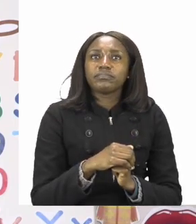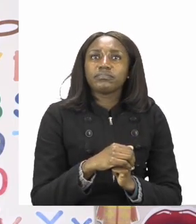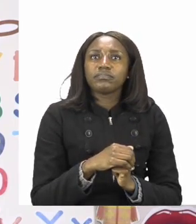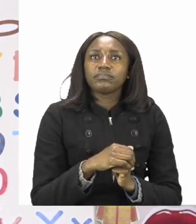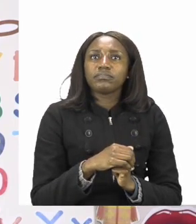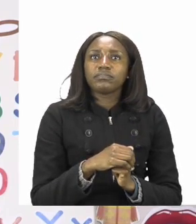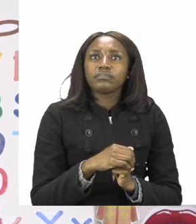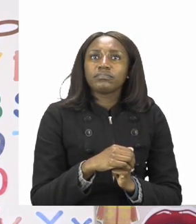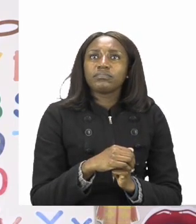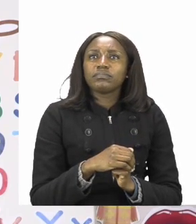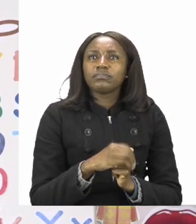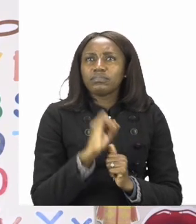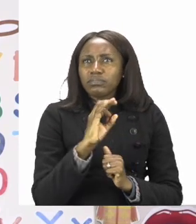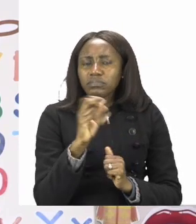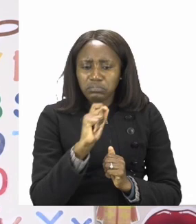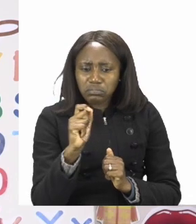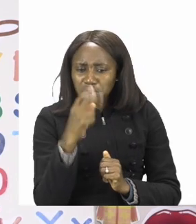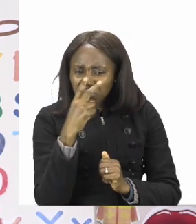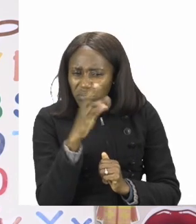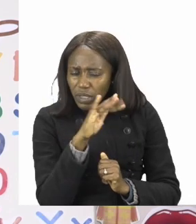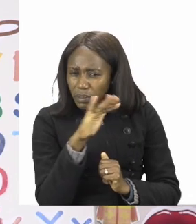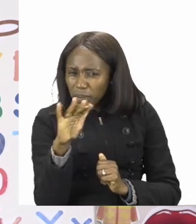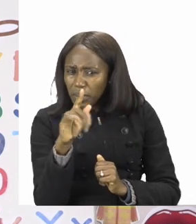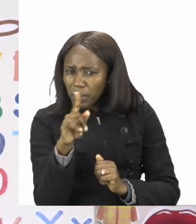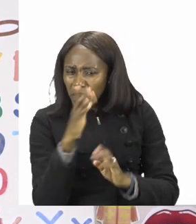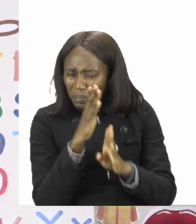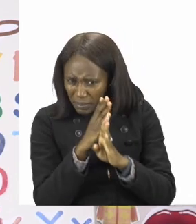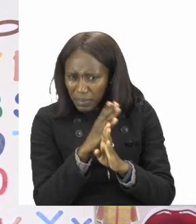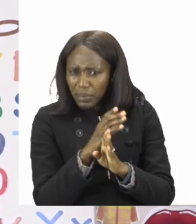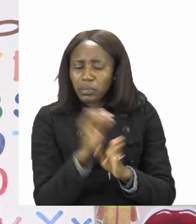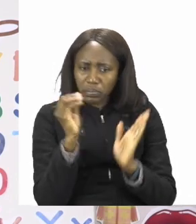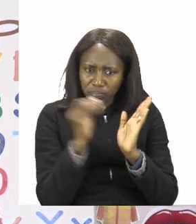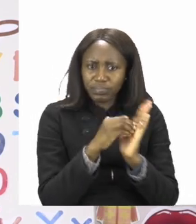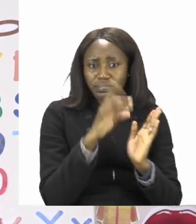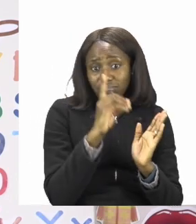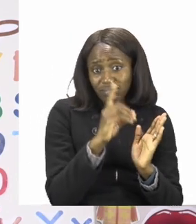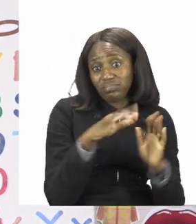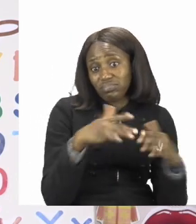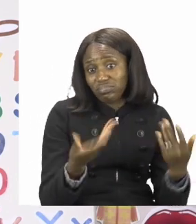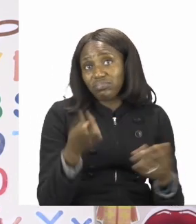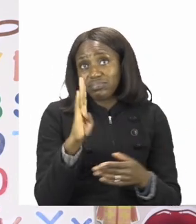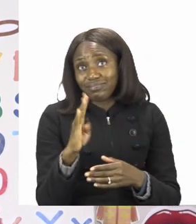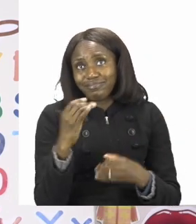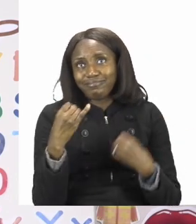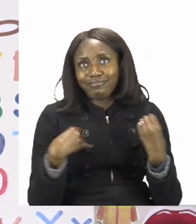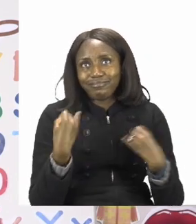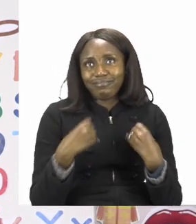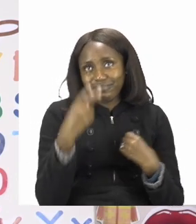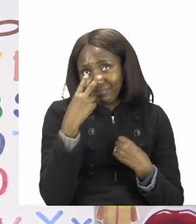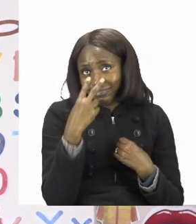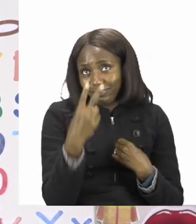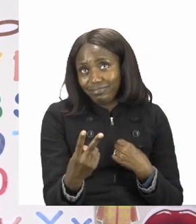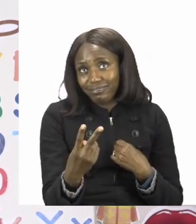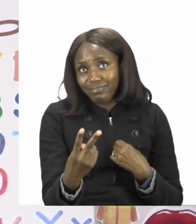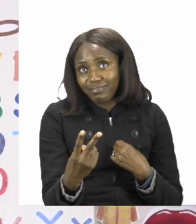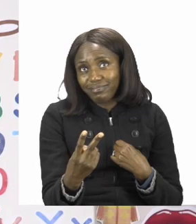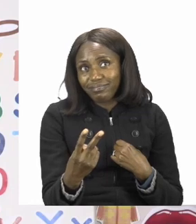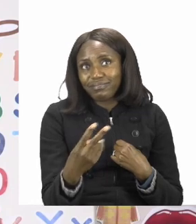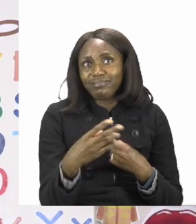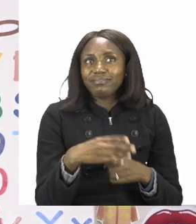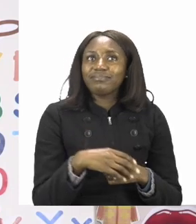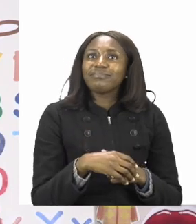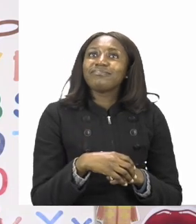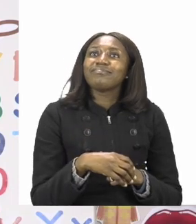that sounds like the one we use is the correct one. Have fun with this exercise, and when you're done,